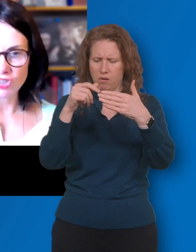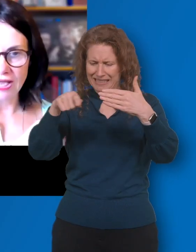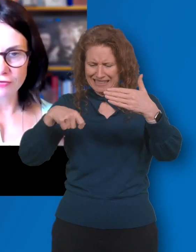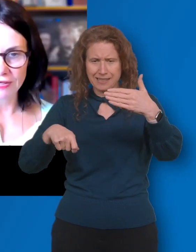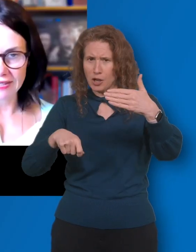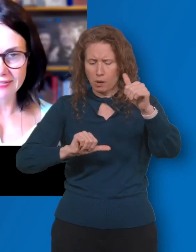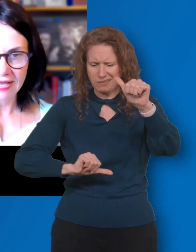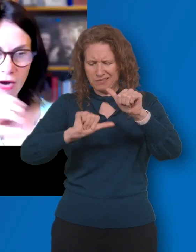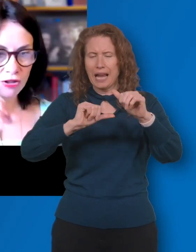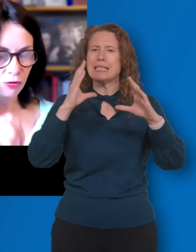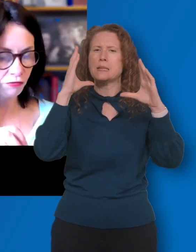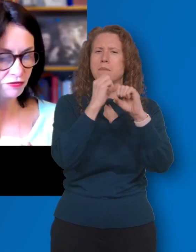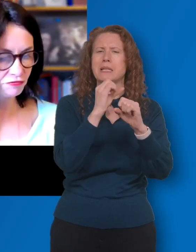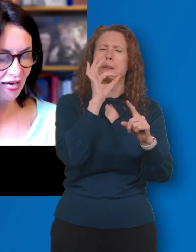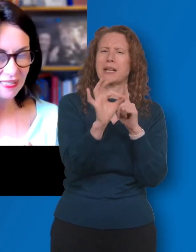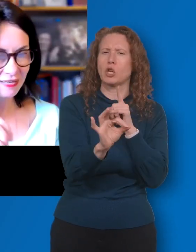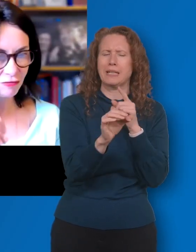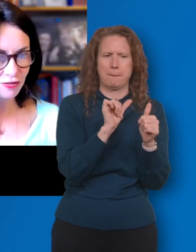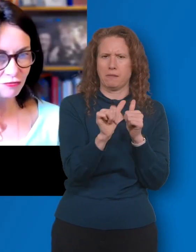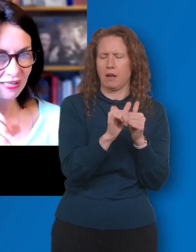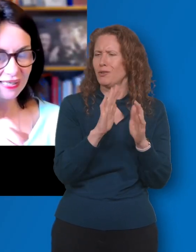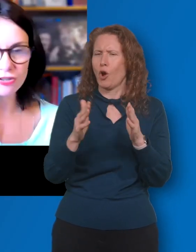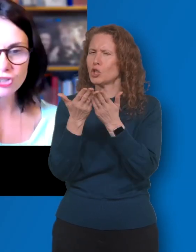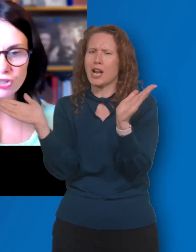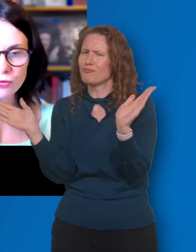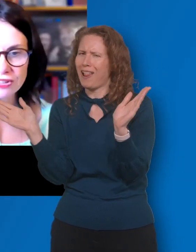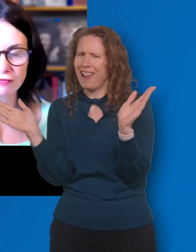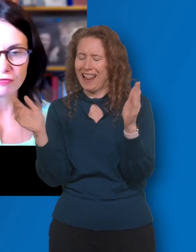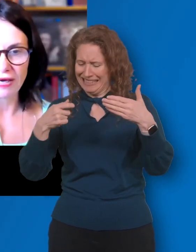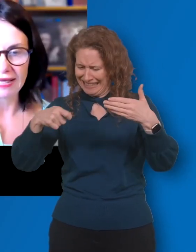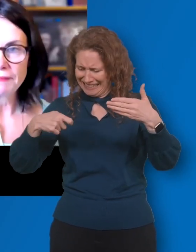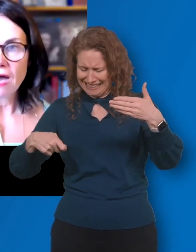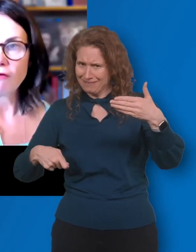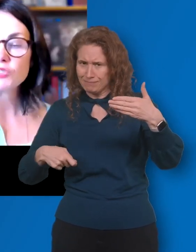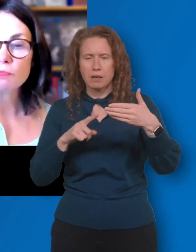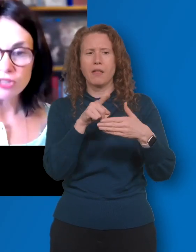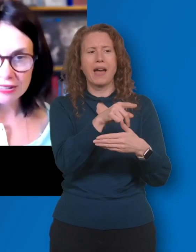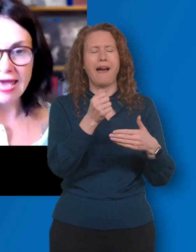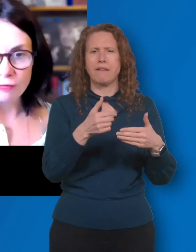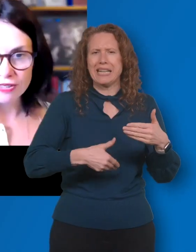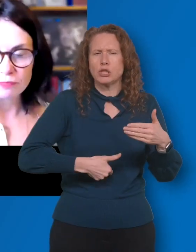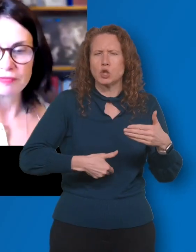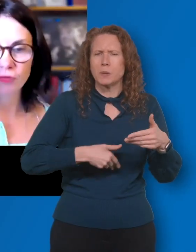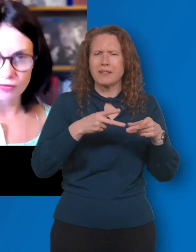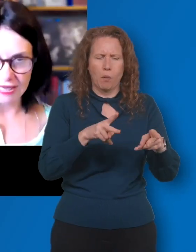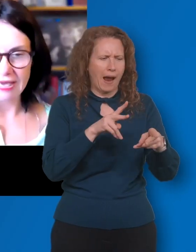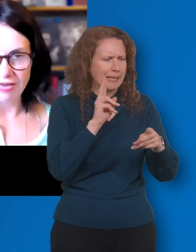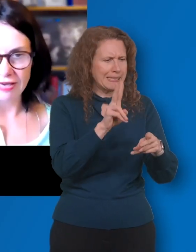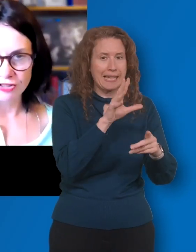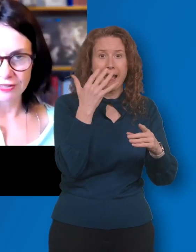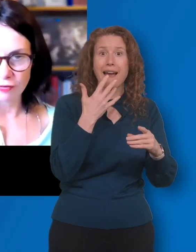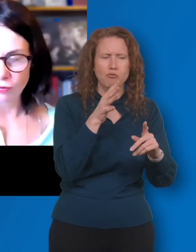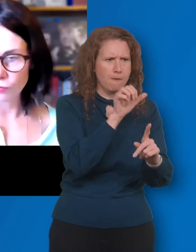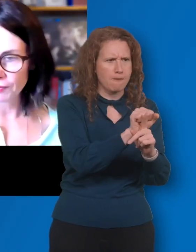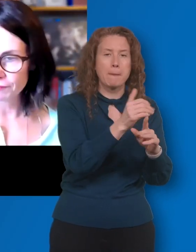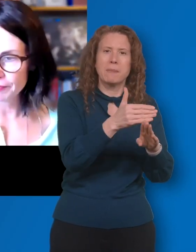make generalists. What you often find is they've got a really intuitive way of spotting errors before they have